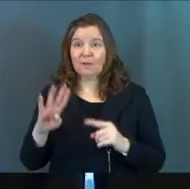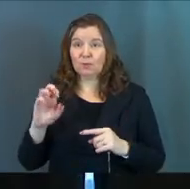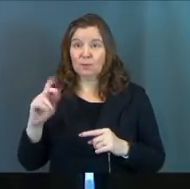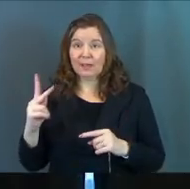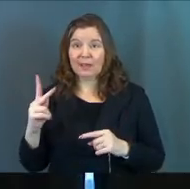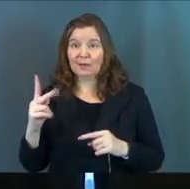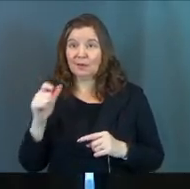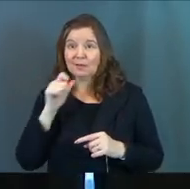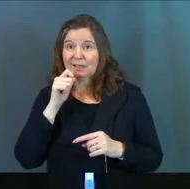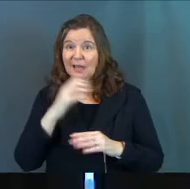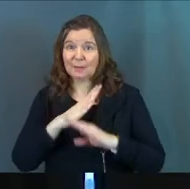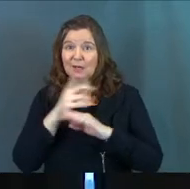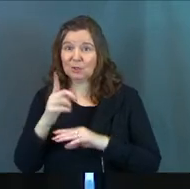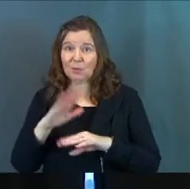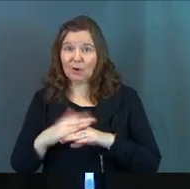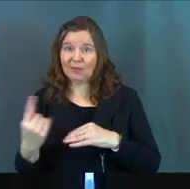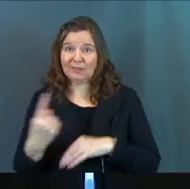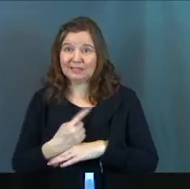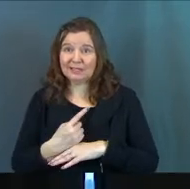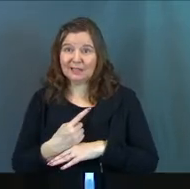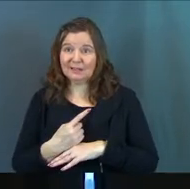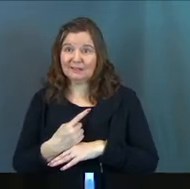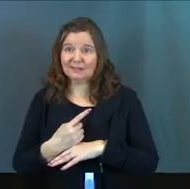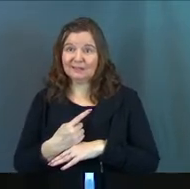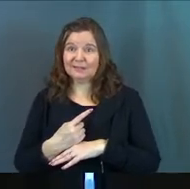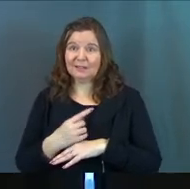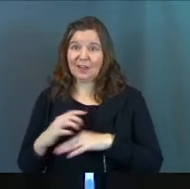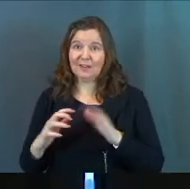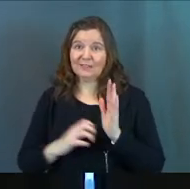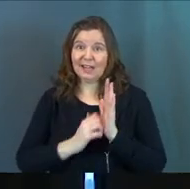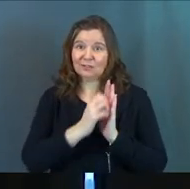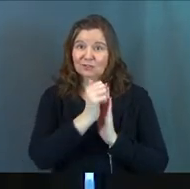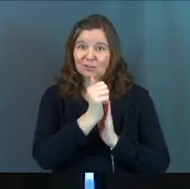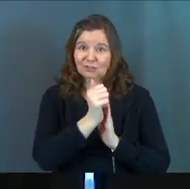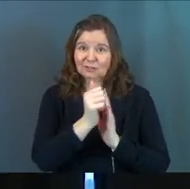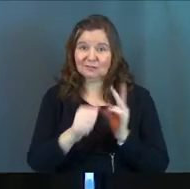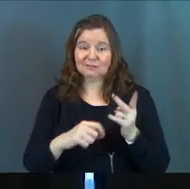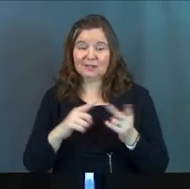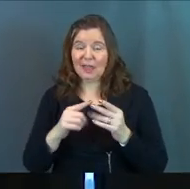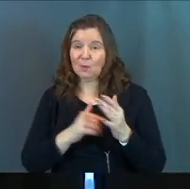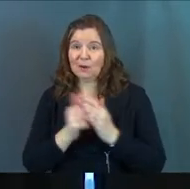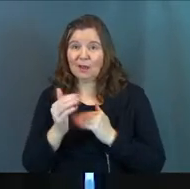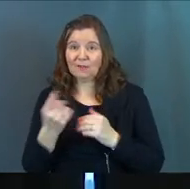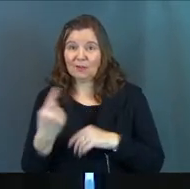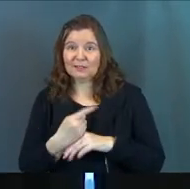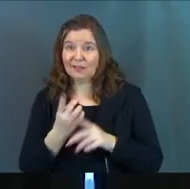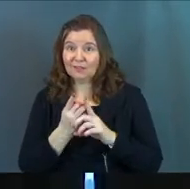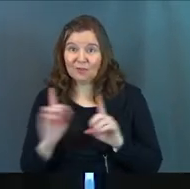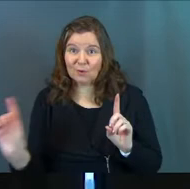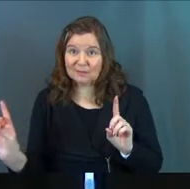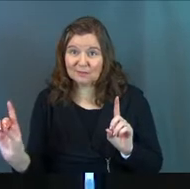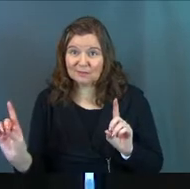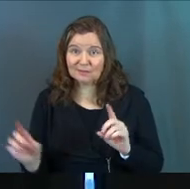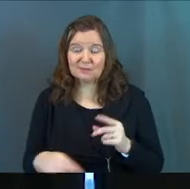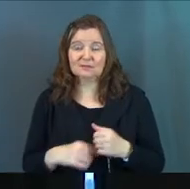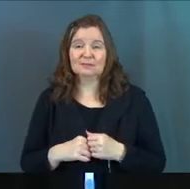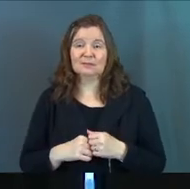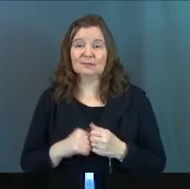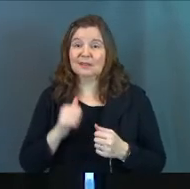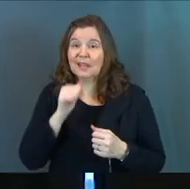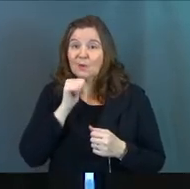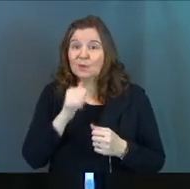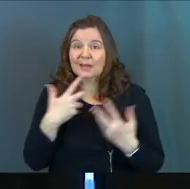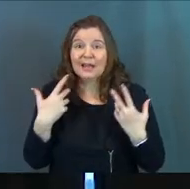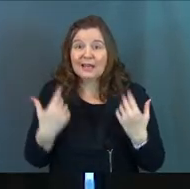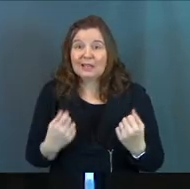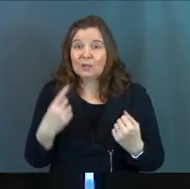your 401ks will not protect you on the day of cancer. They will not comfort you on the day of divorce. They